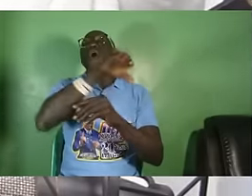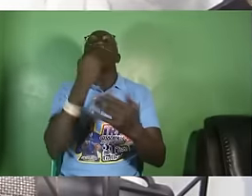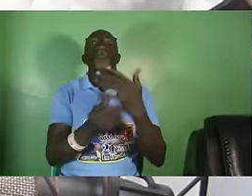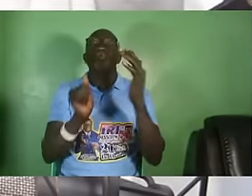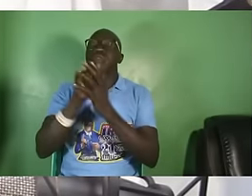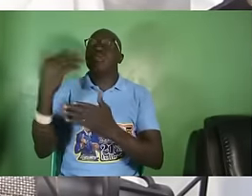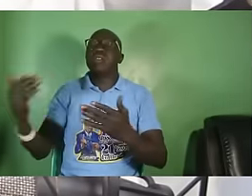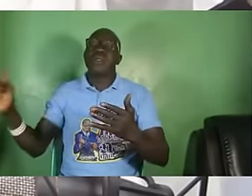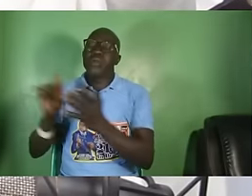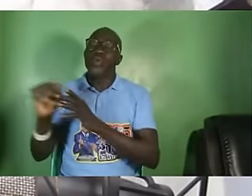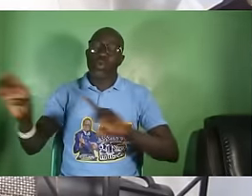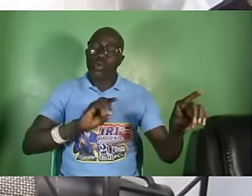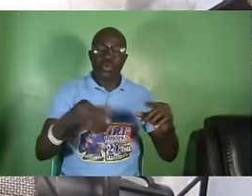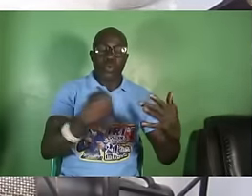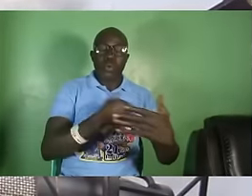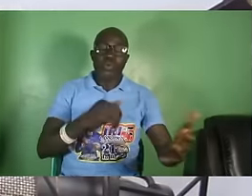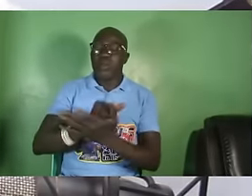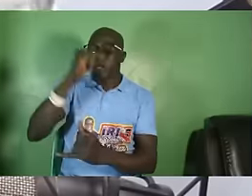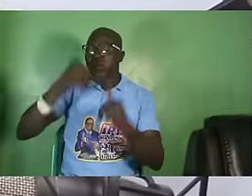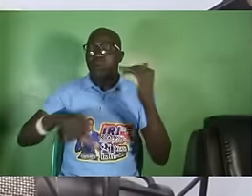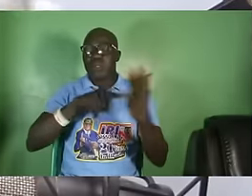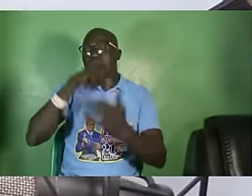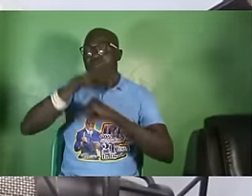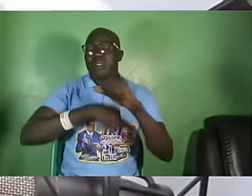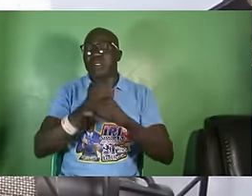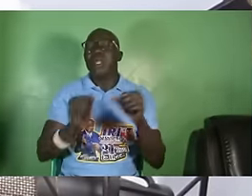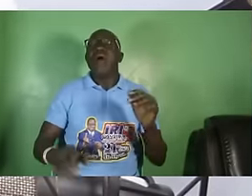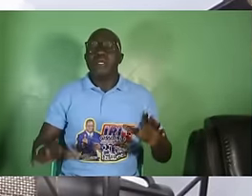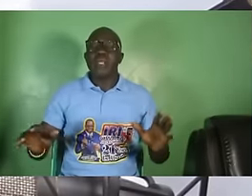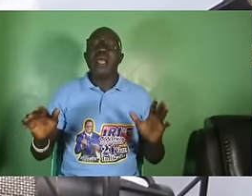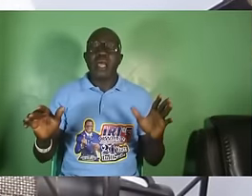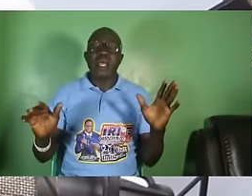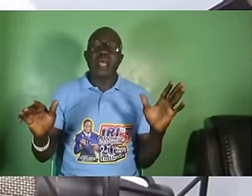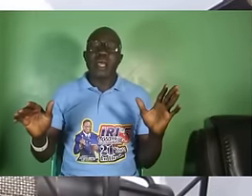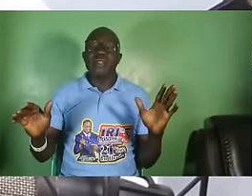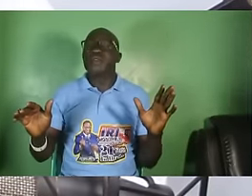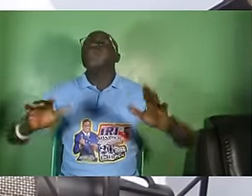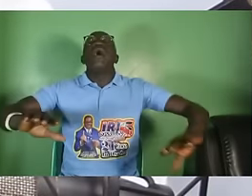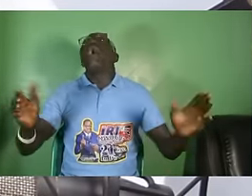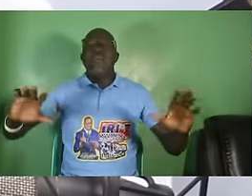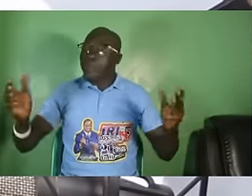over. All the good things before the end of the year. God, you don't pray. Oh, yeah,